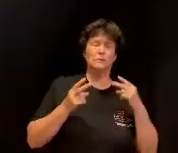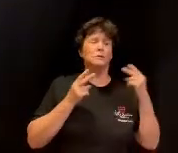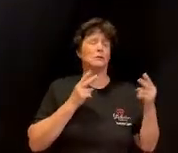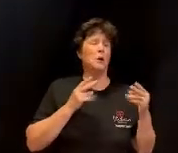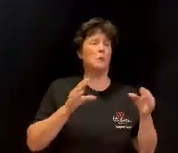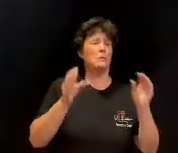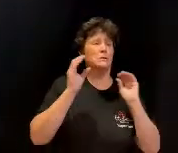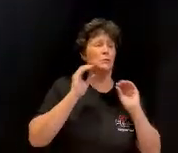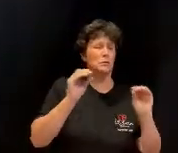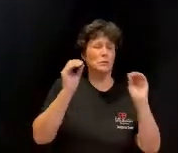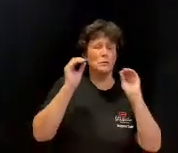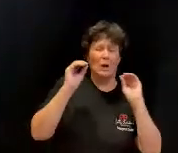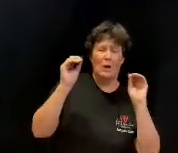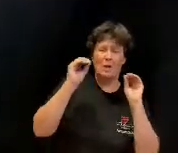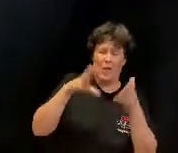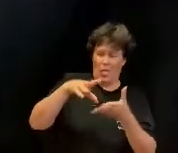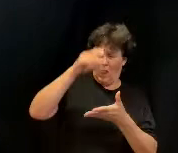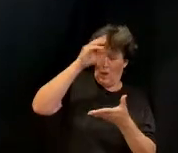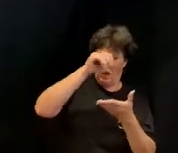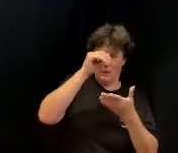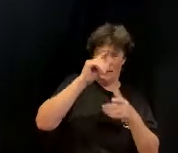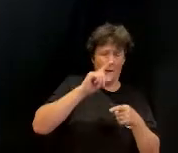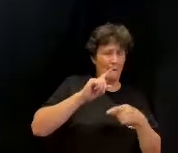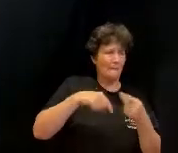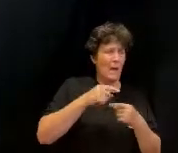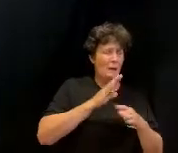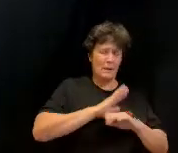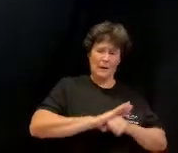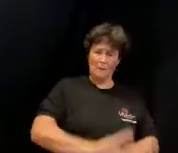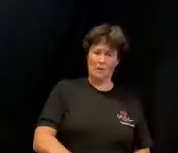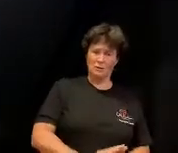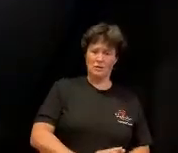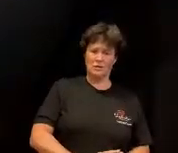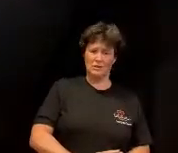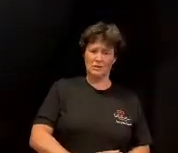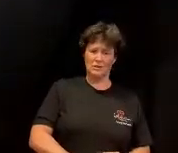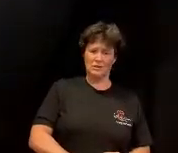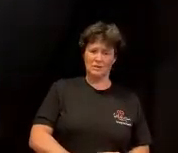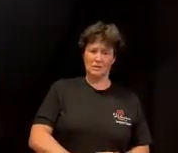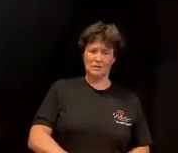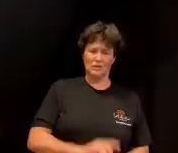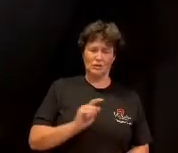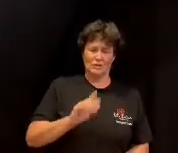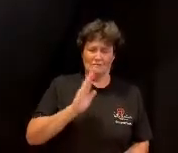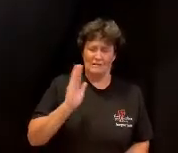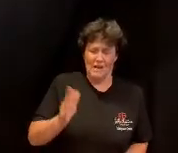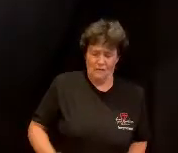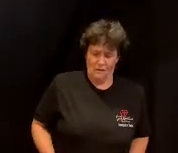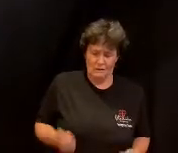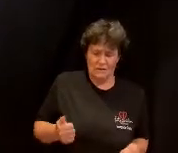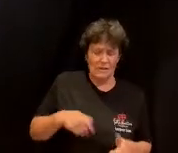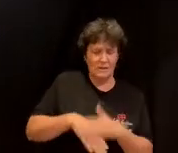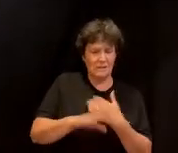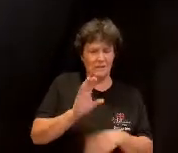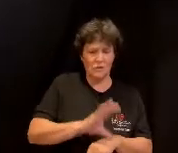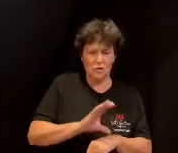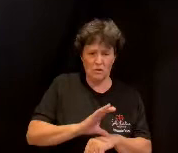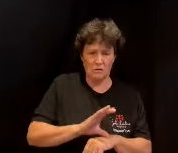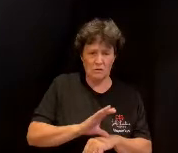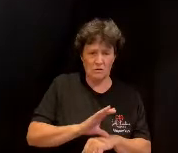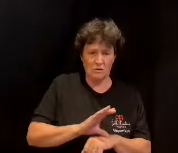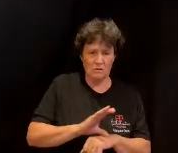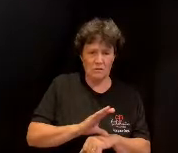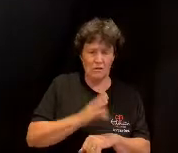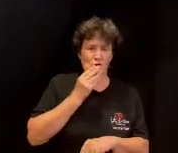throughout the years about oppression. Listen, it doesn't exist. It should never exist inside the church. There's neither